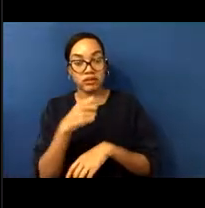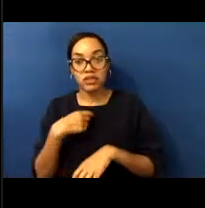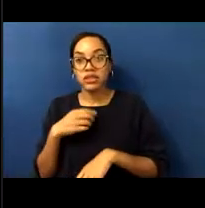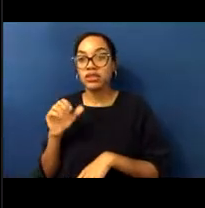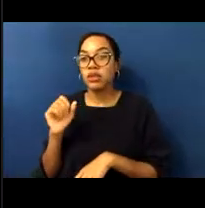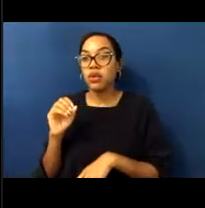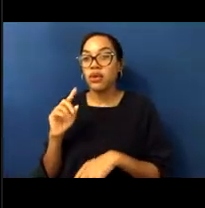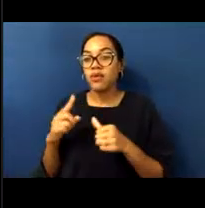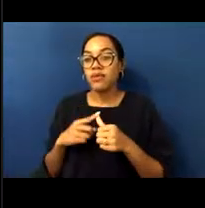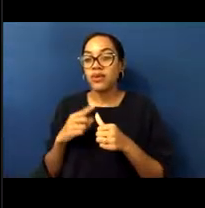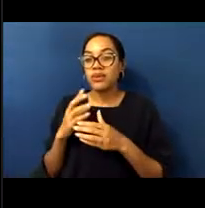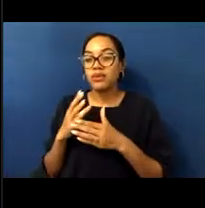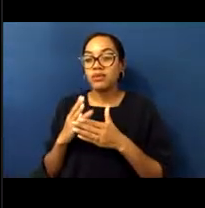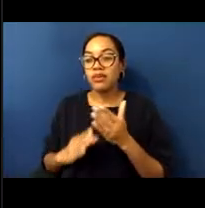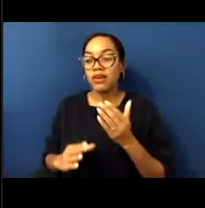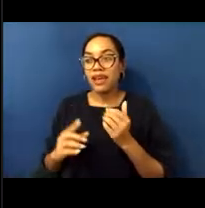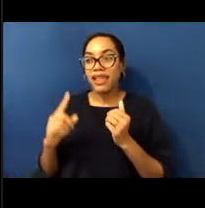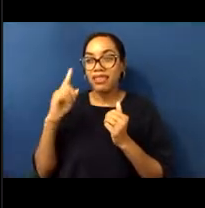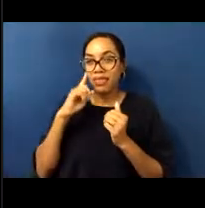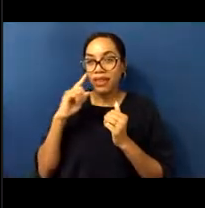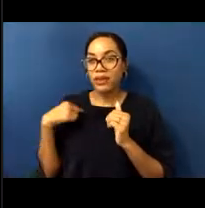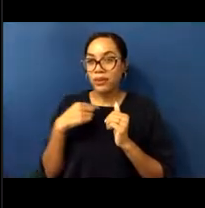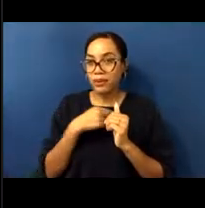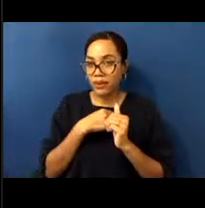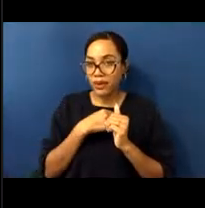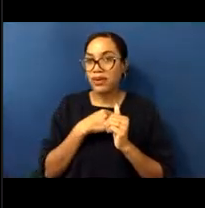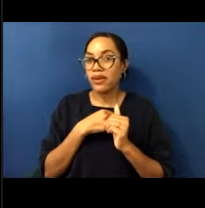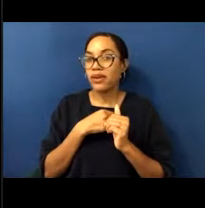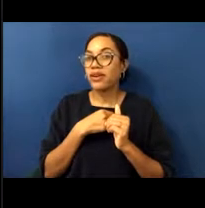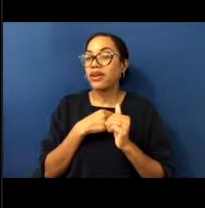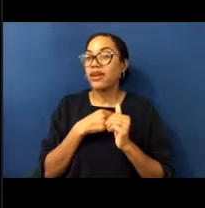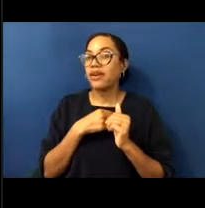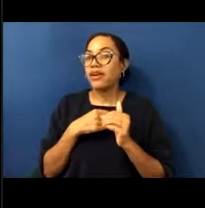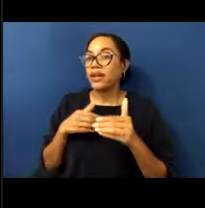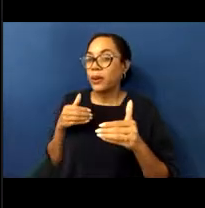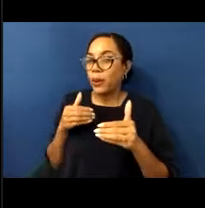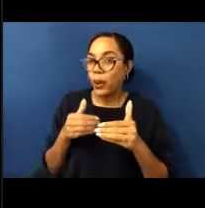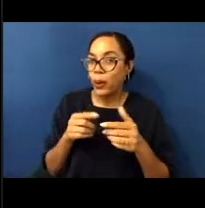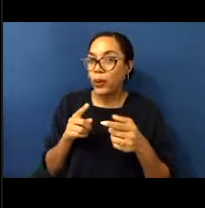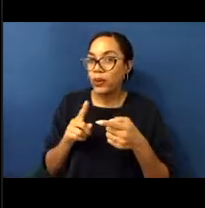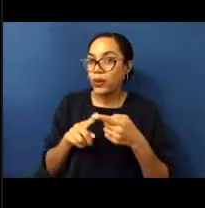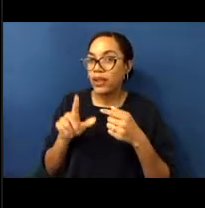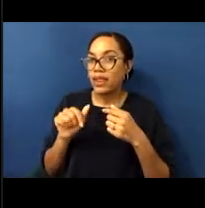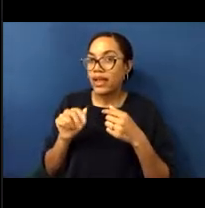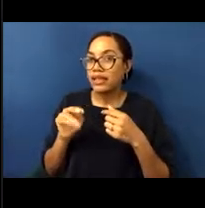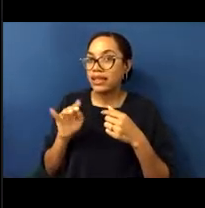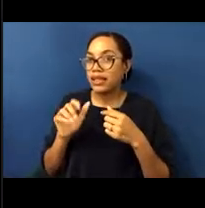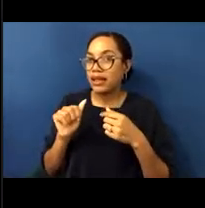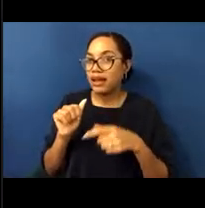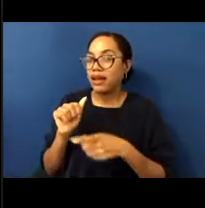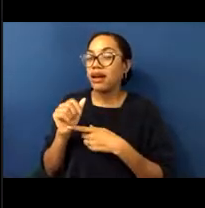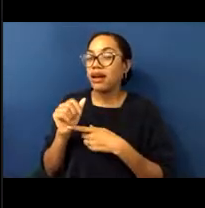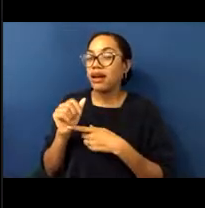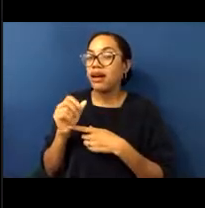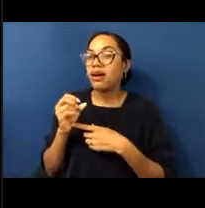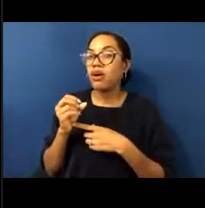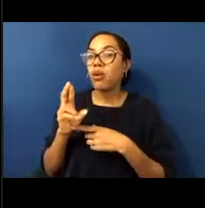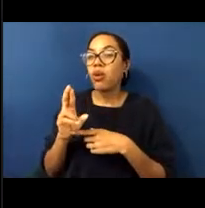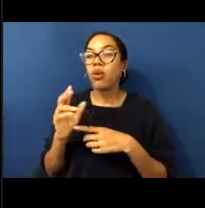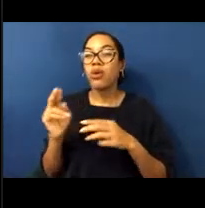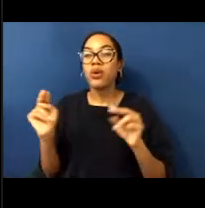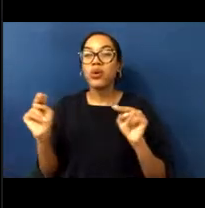and don't quote me on this, I think we're heading into a La Nina. I'm not exactly sure, or what we might be what we call ENSO neutral.